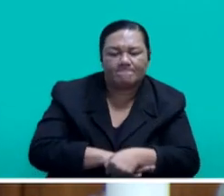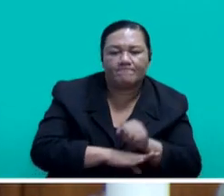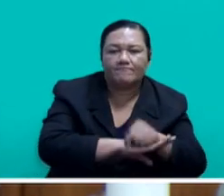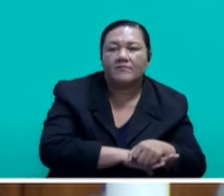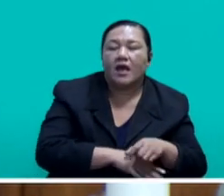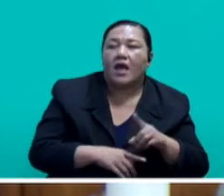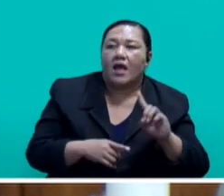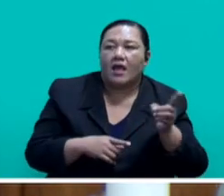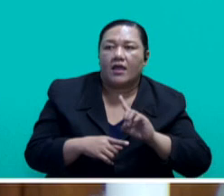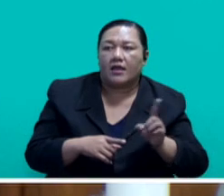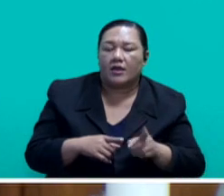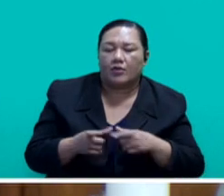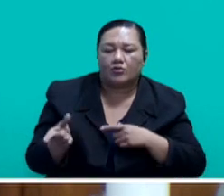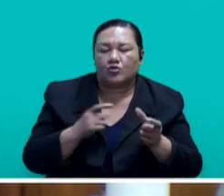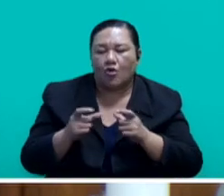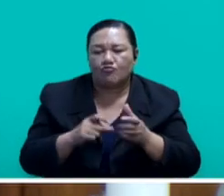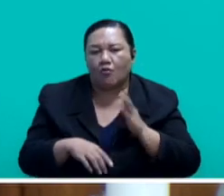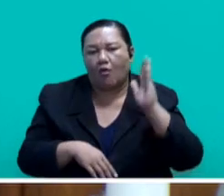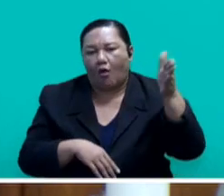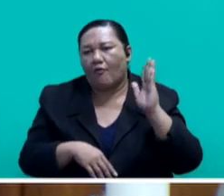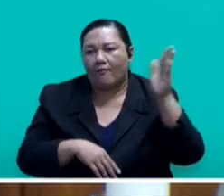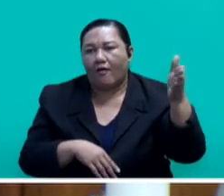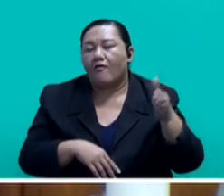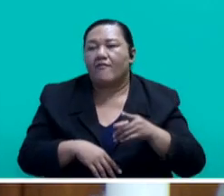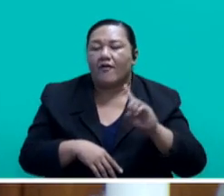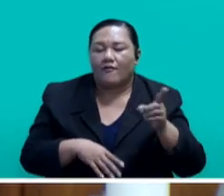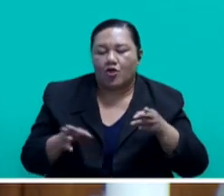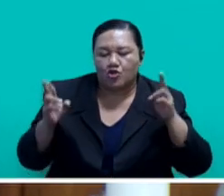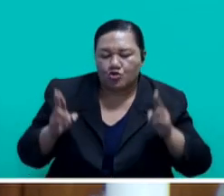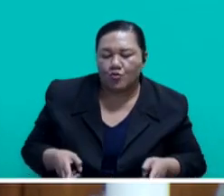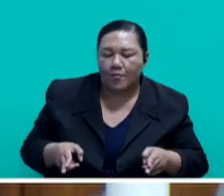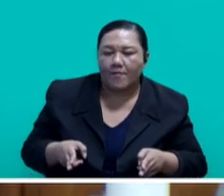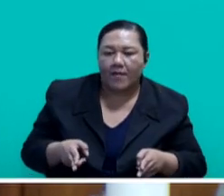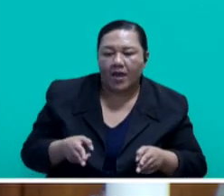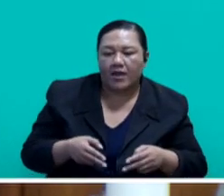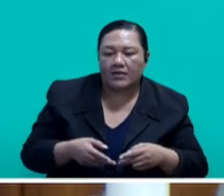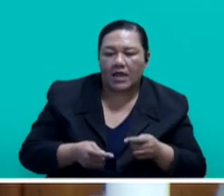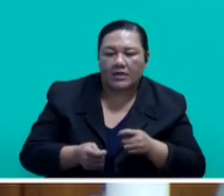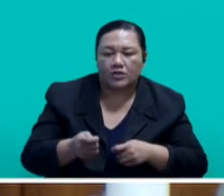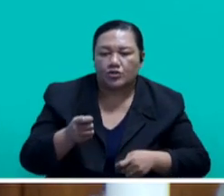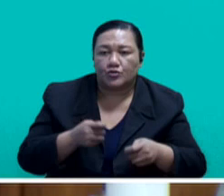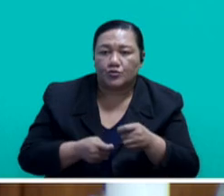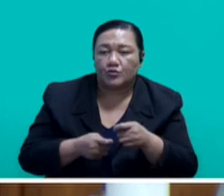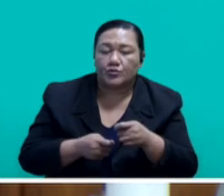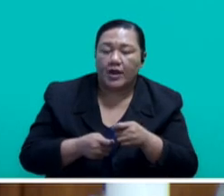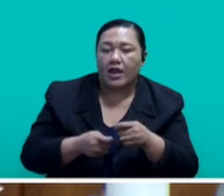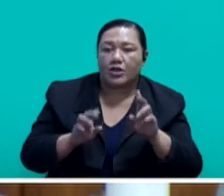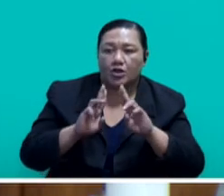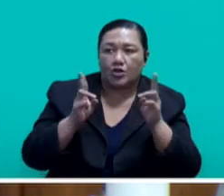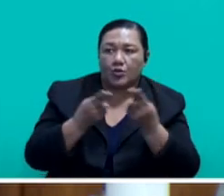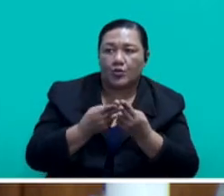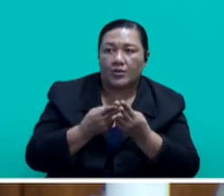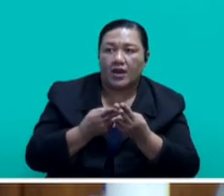unions, arbitrary termination of workers, inhuman treatment of people, huge financial debts,